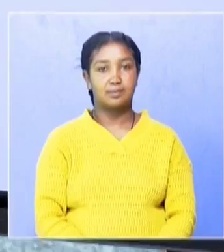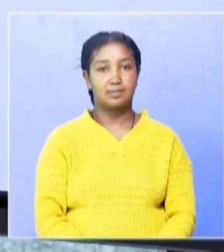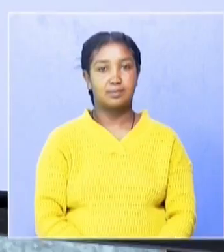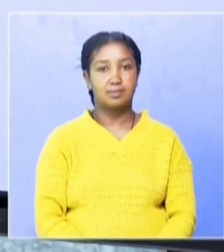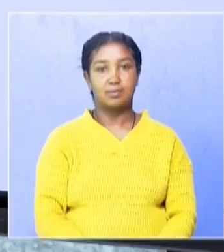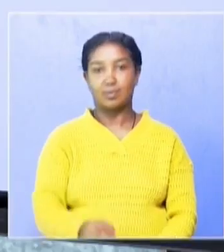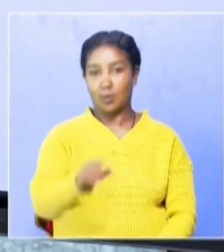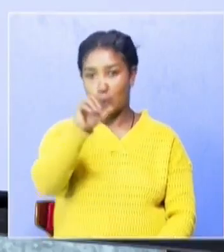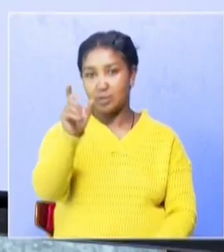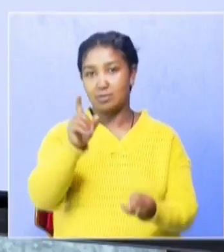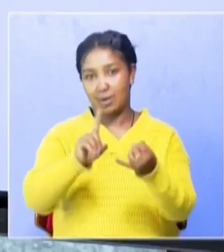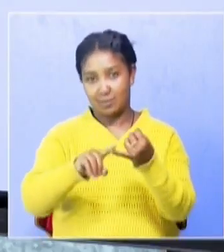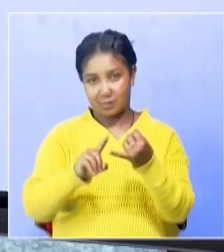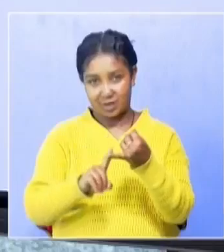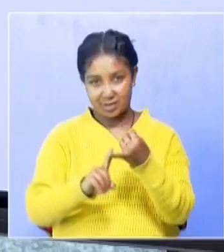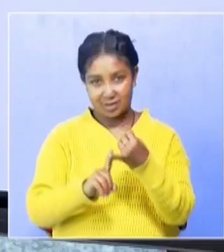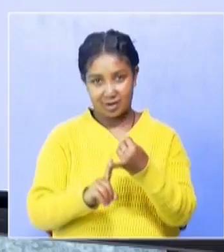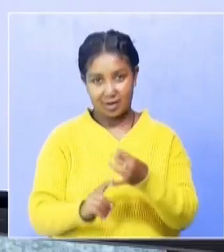Question mark.